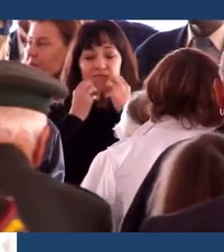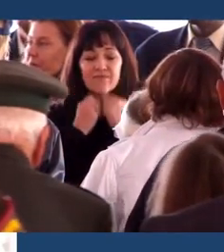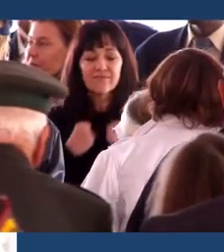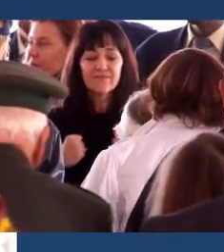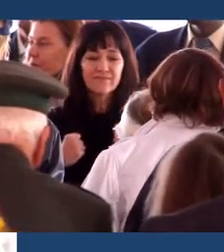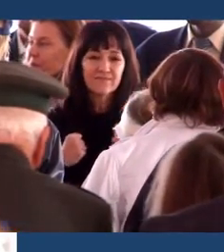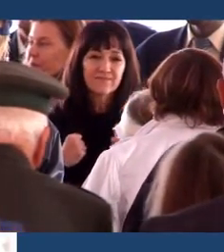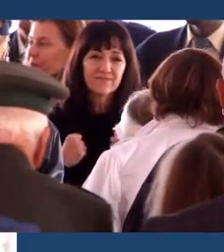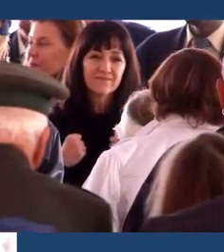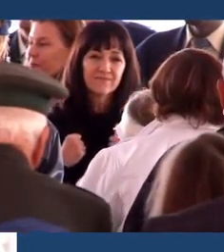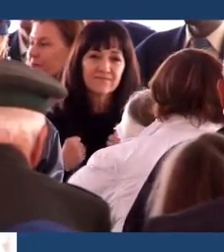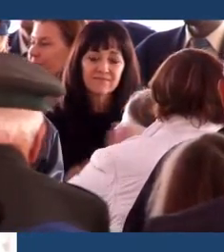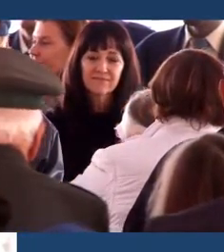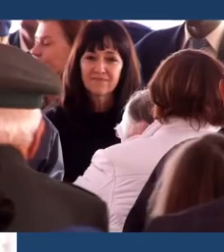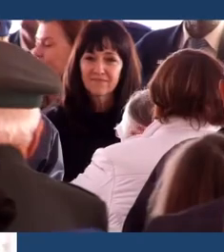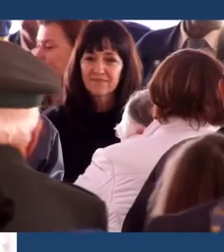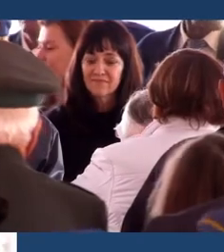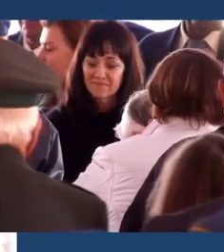home.